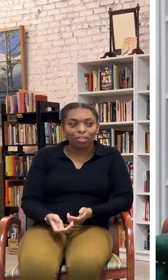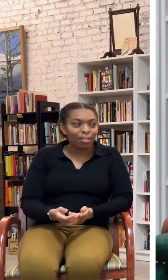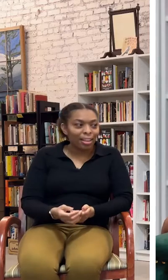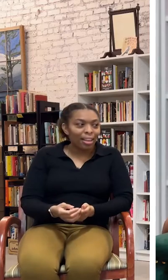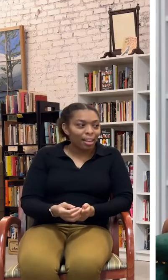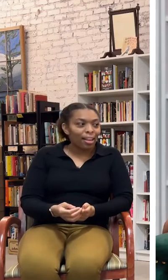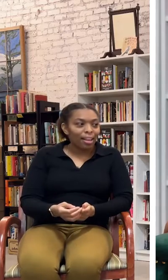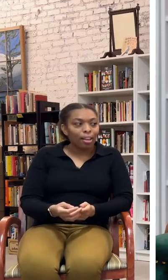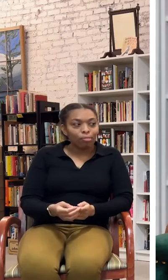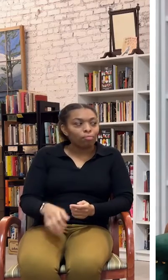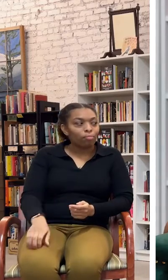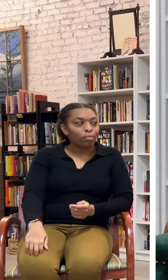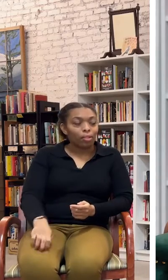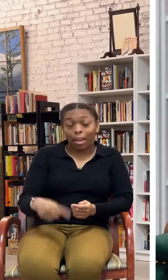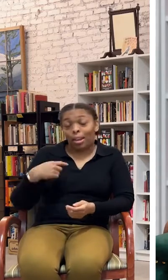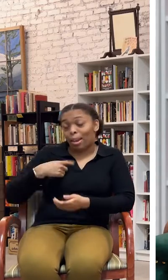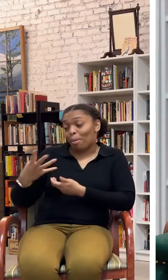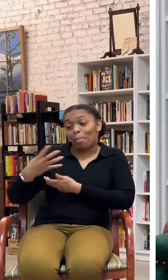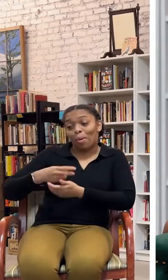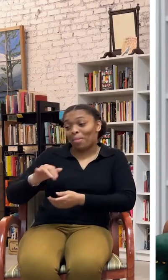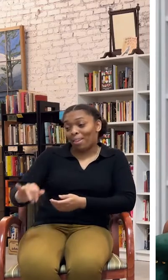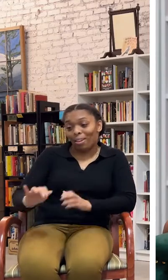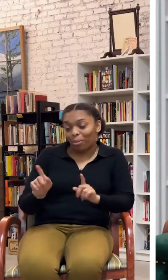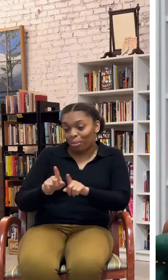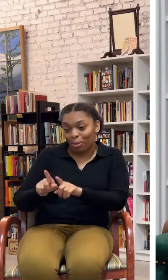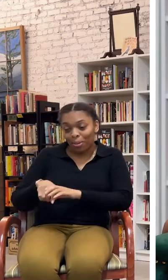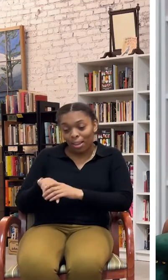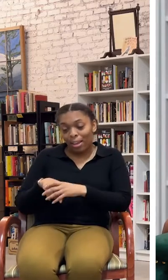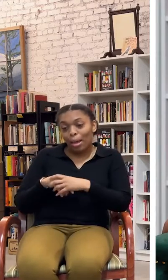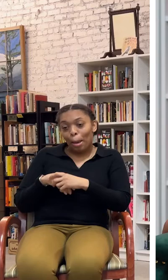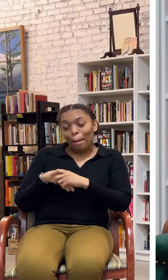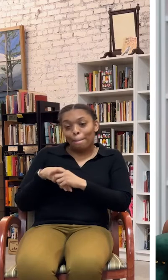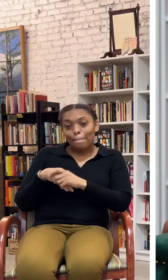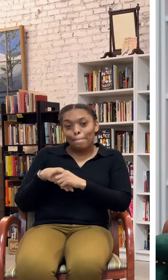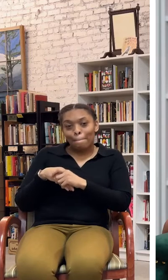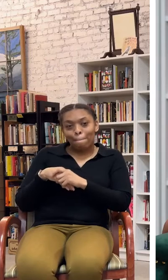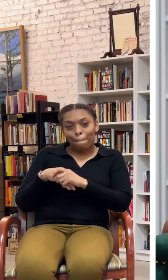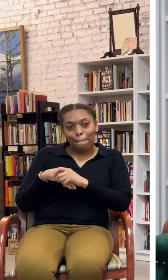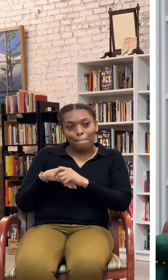Treating Black people like I'm a part of it, so let's not act phony. But what I'm saying is,